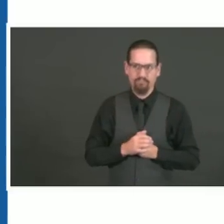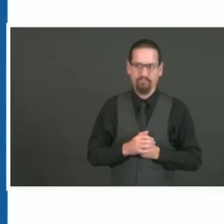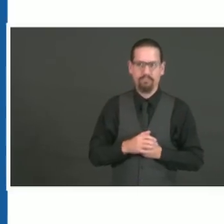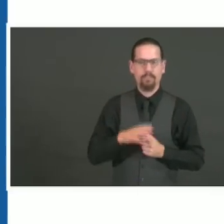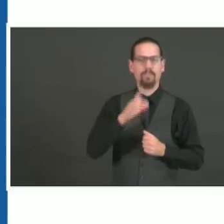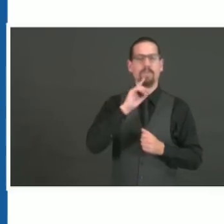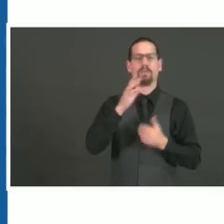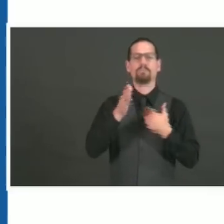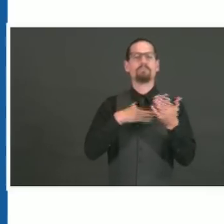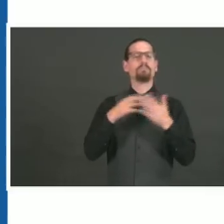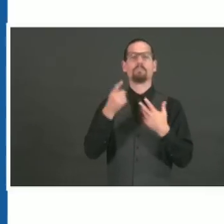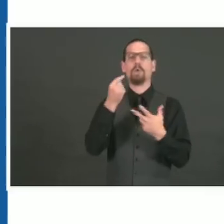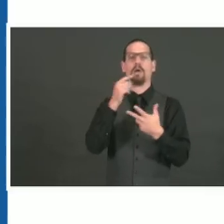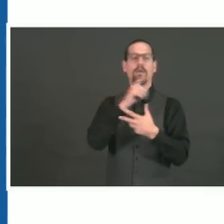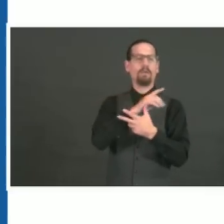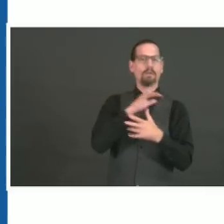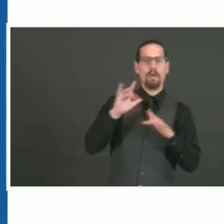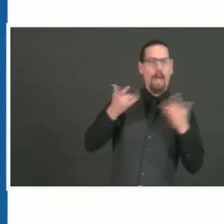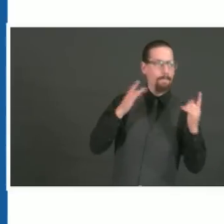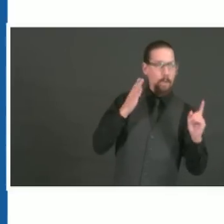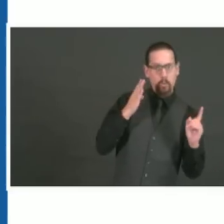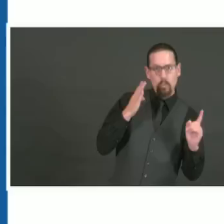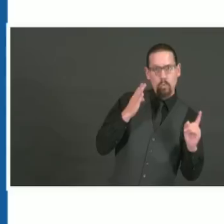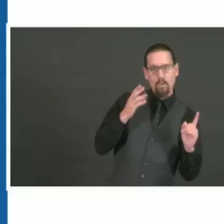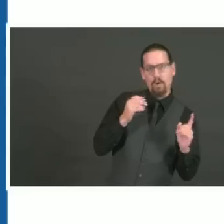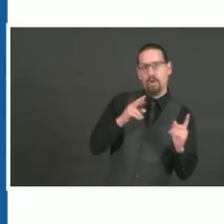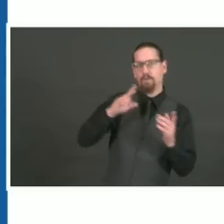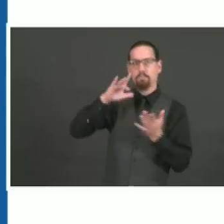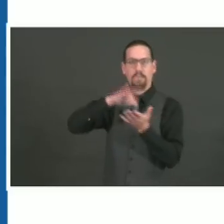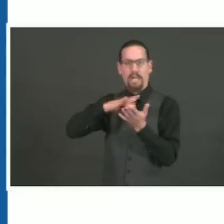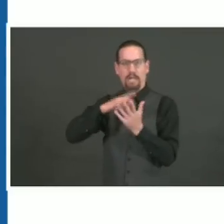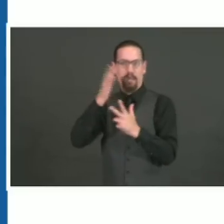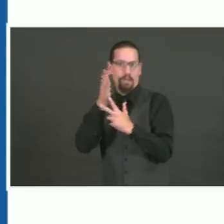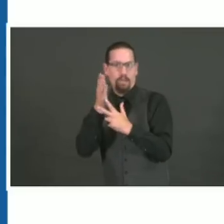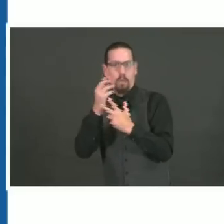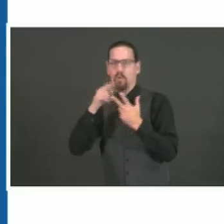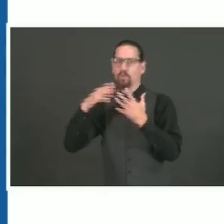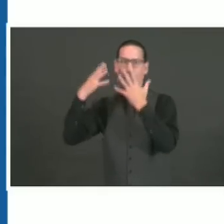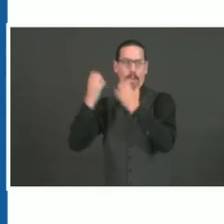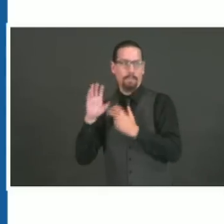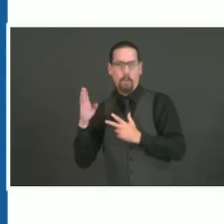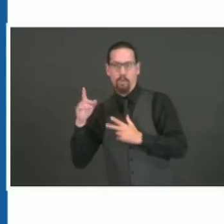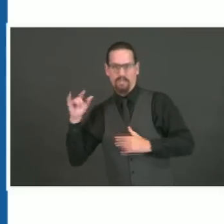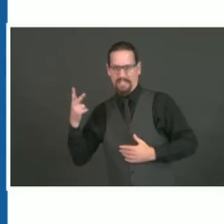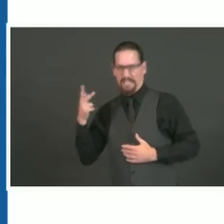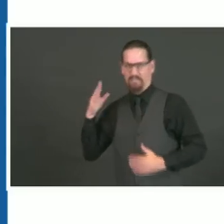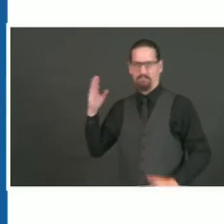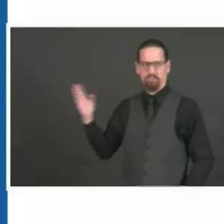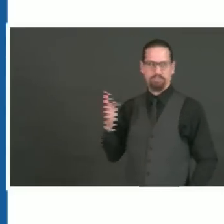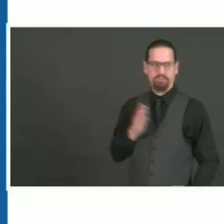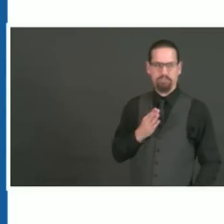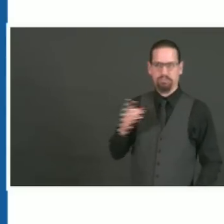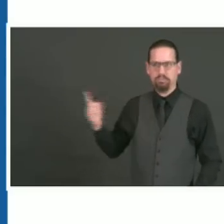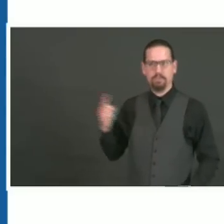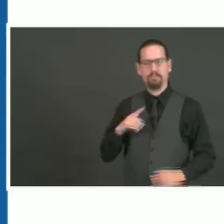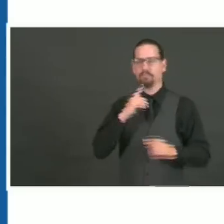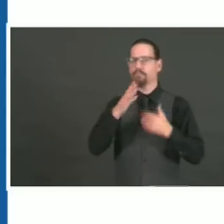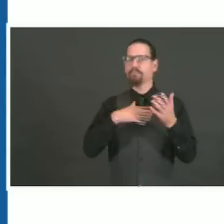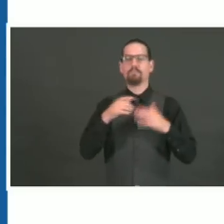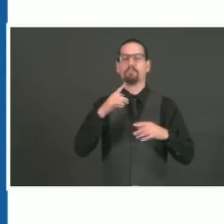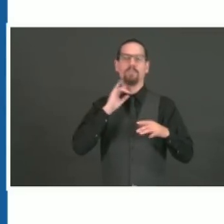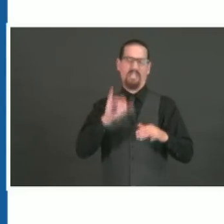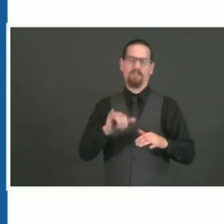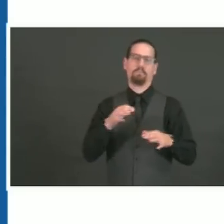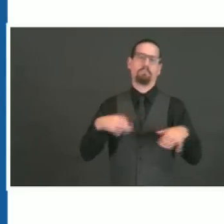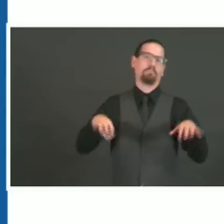of Health work with each district on a case-by-case basis. And as a reminder, last week